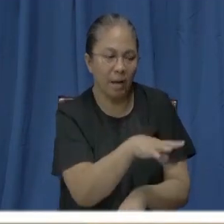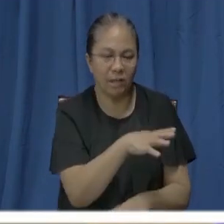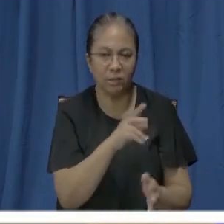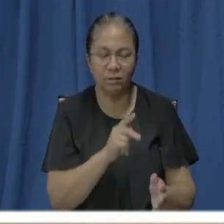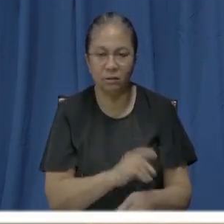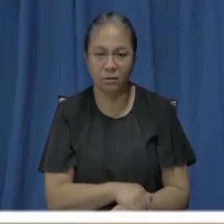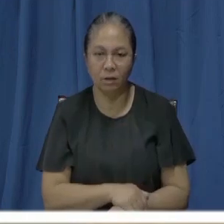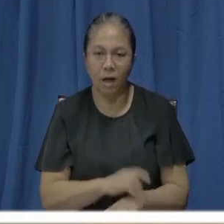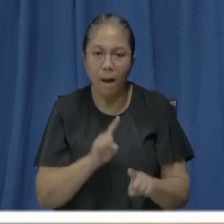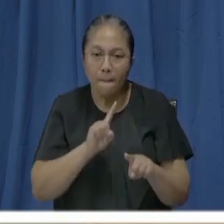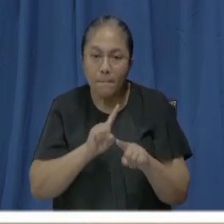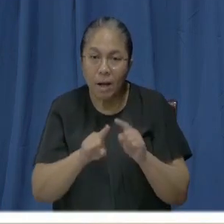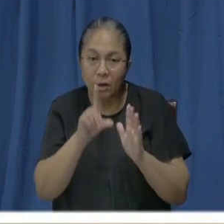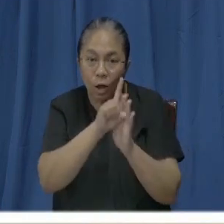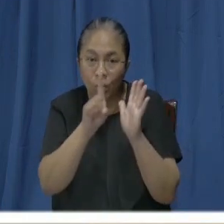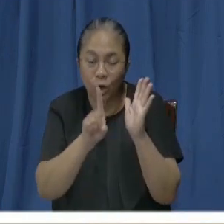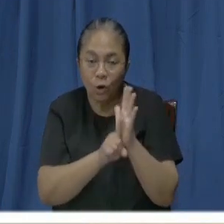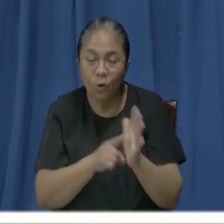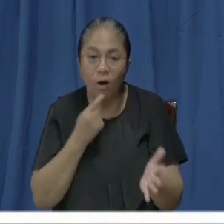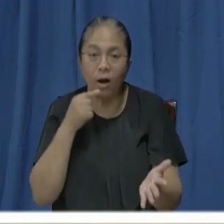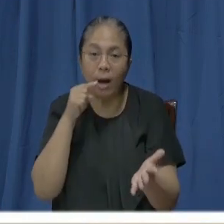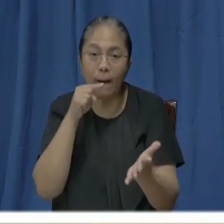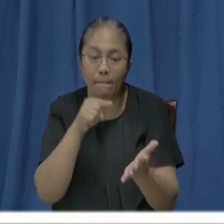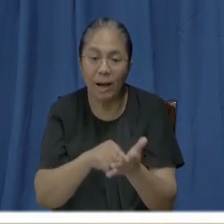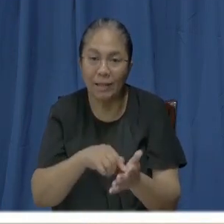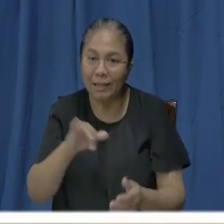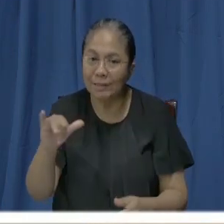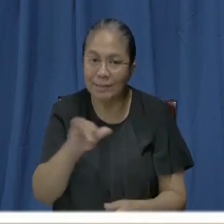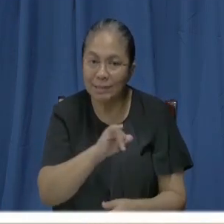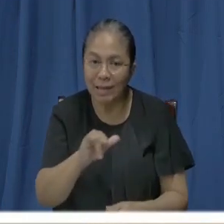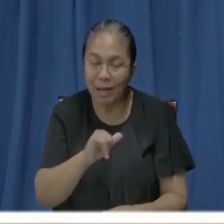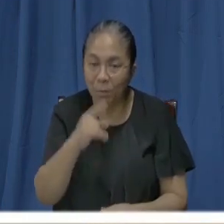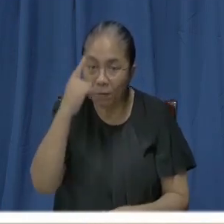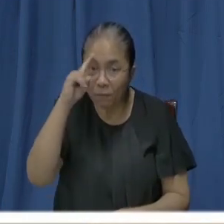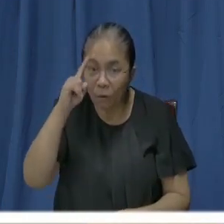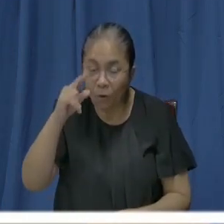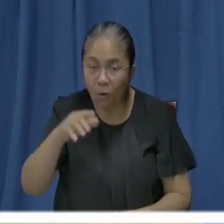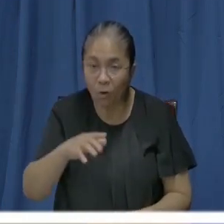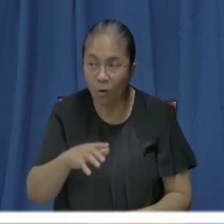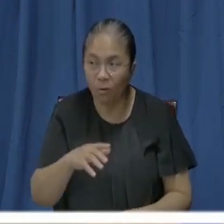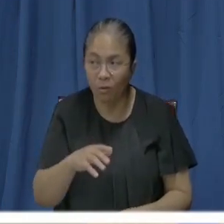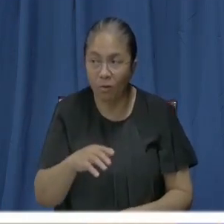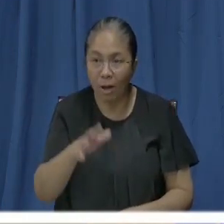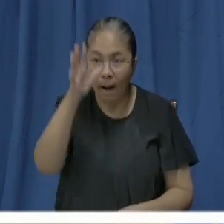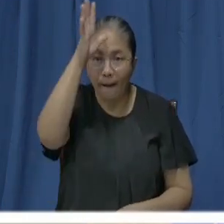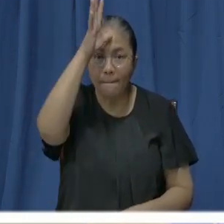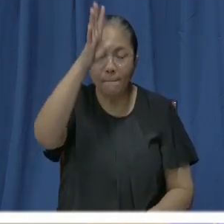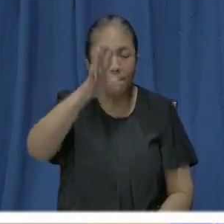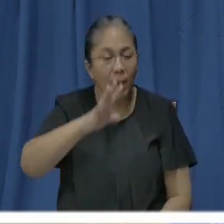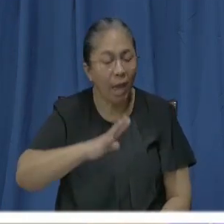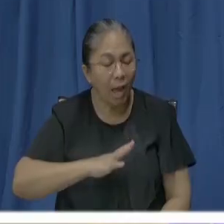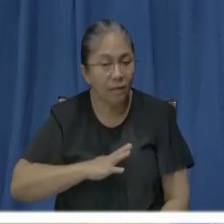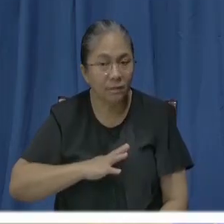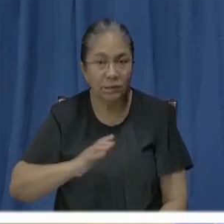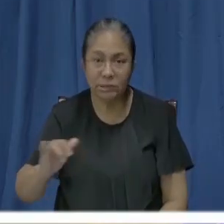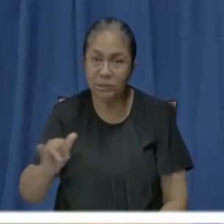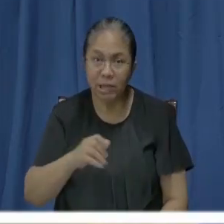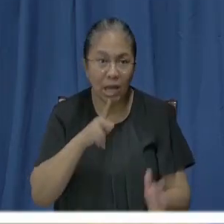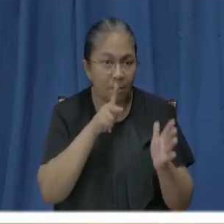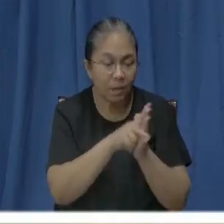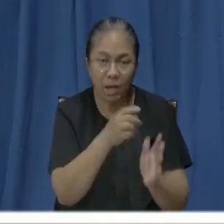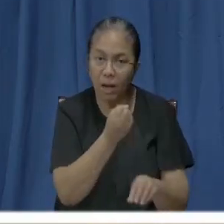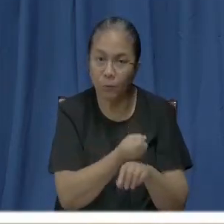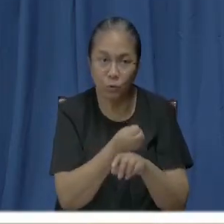law also demanded that you condemn men who